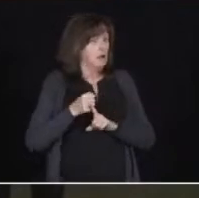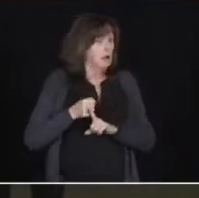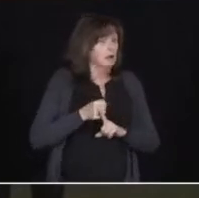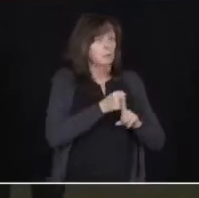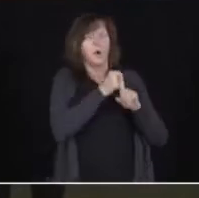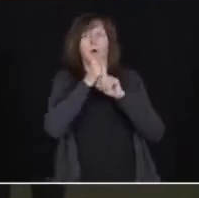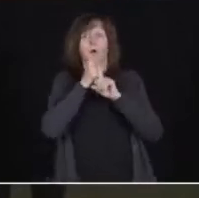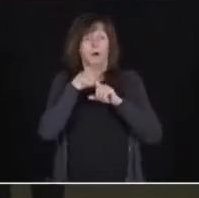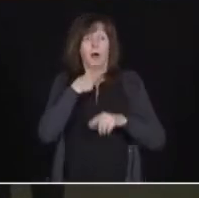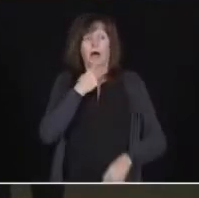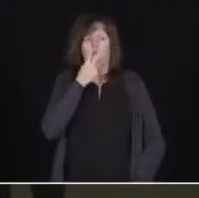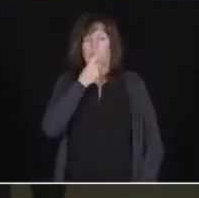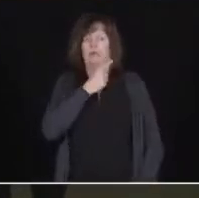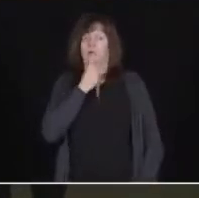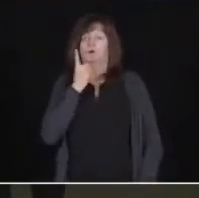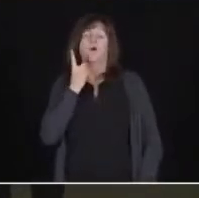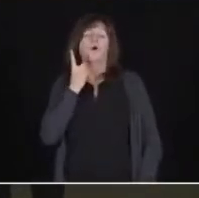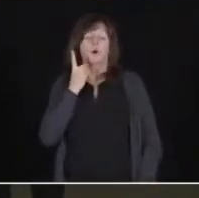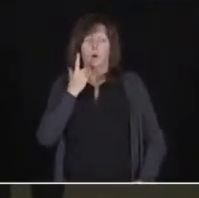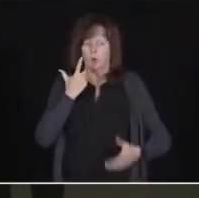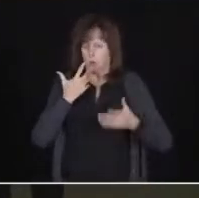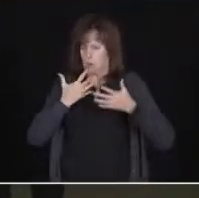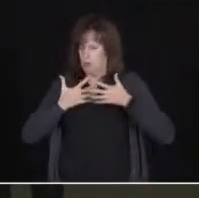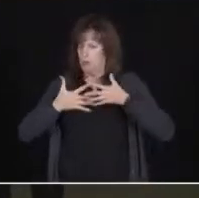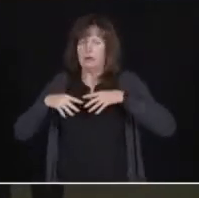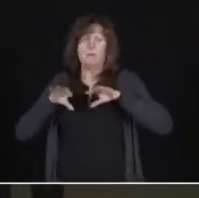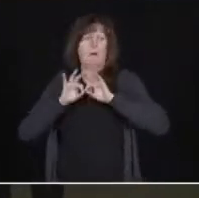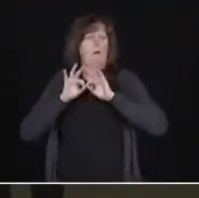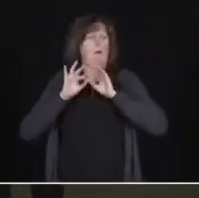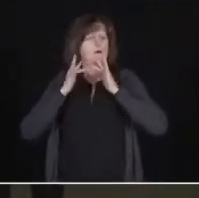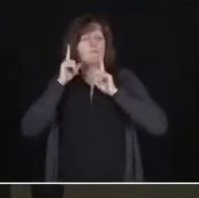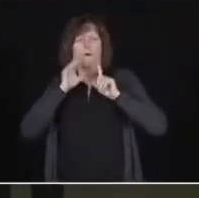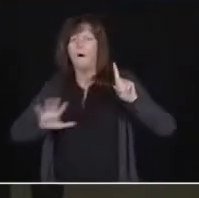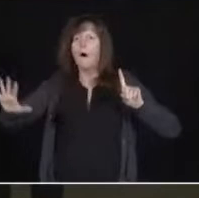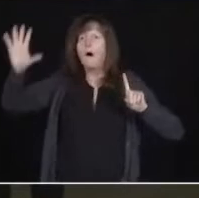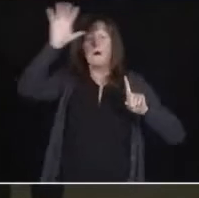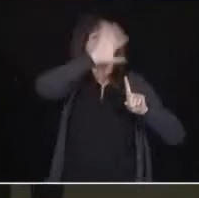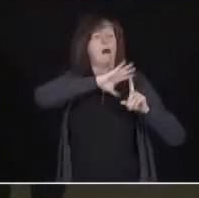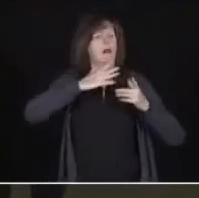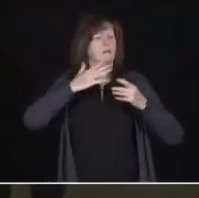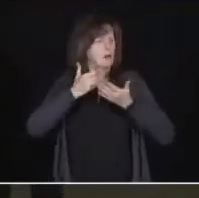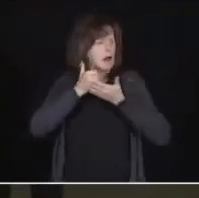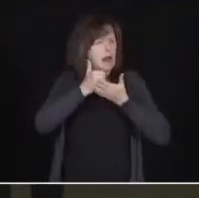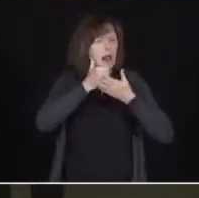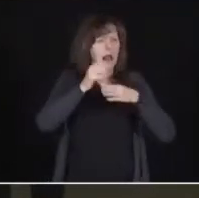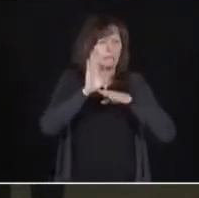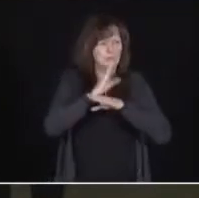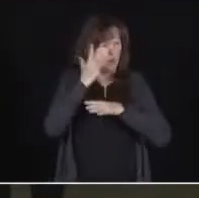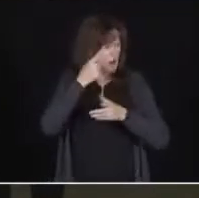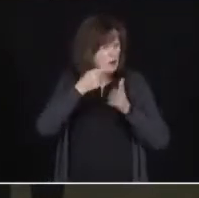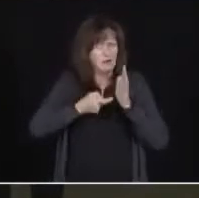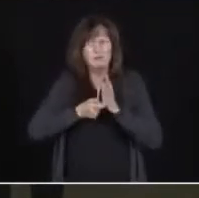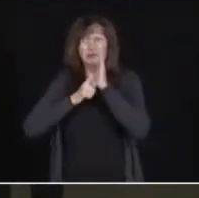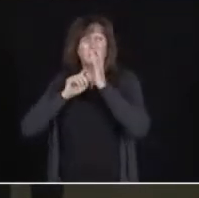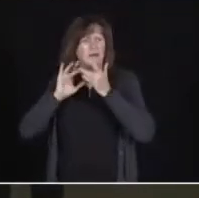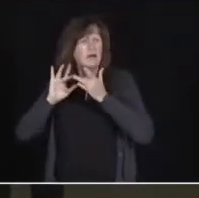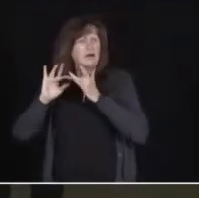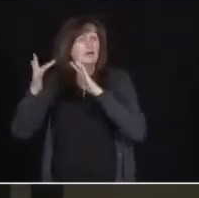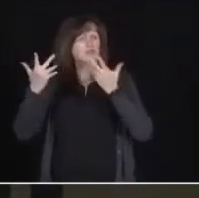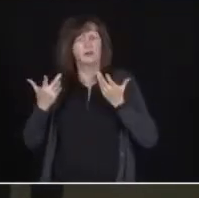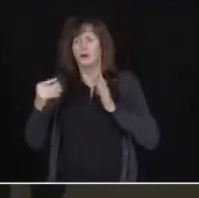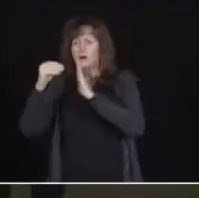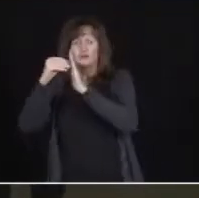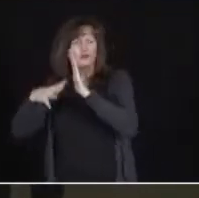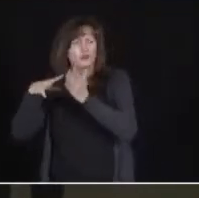businesses. We need to help bring more businesses online, bring more online learning to students, more